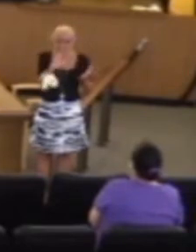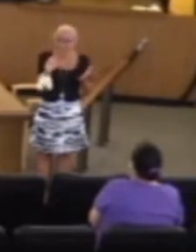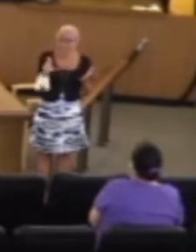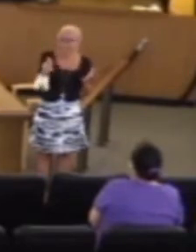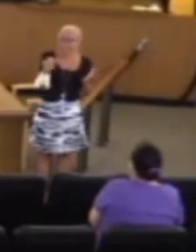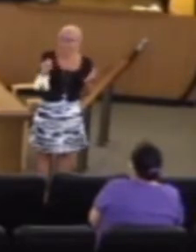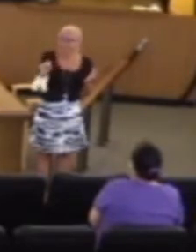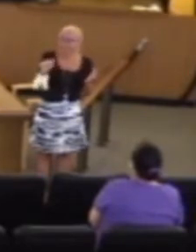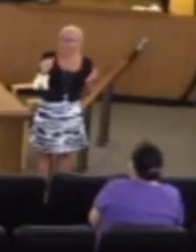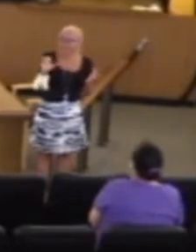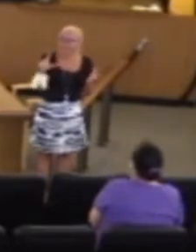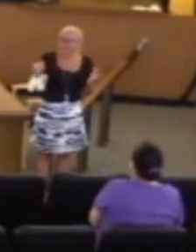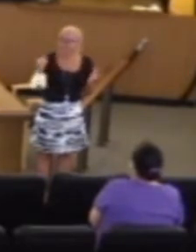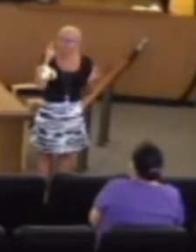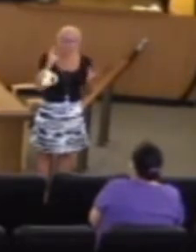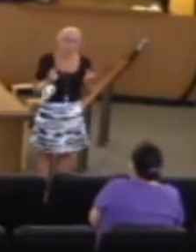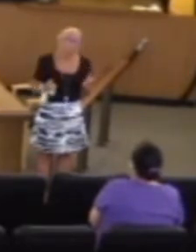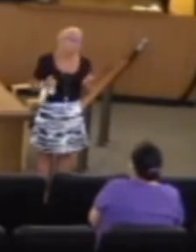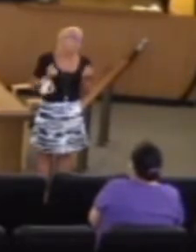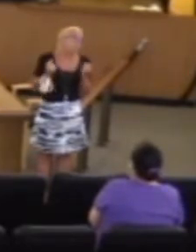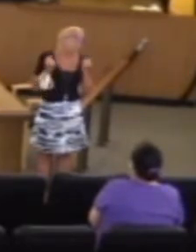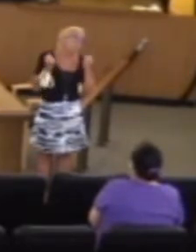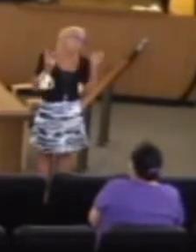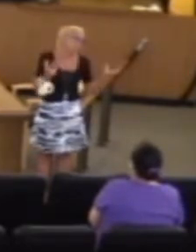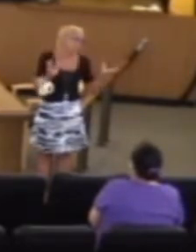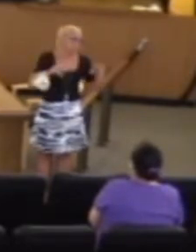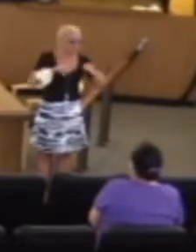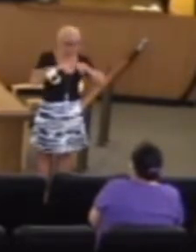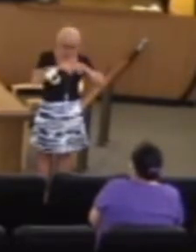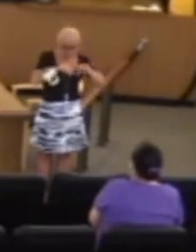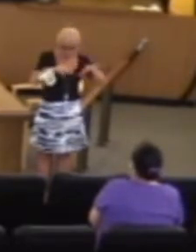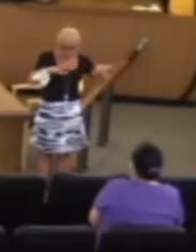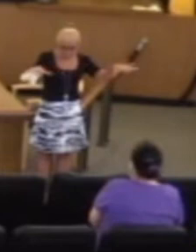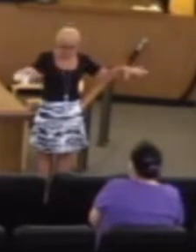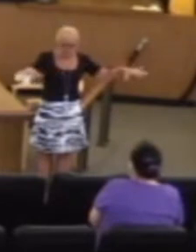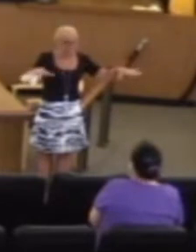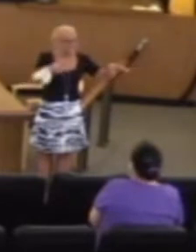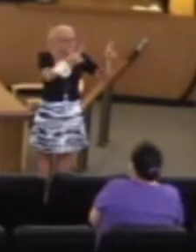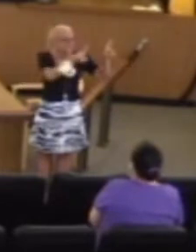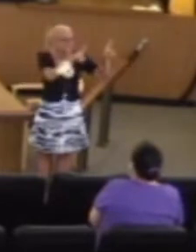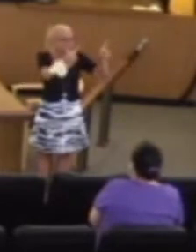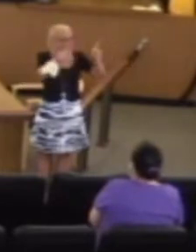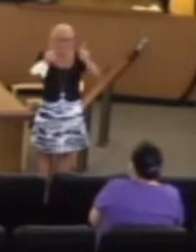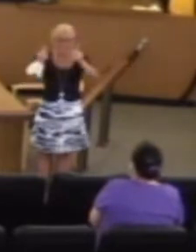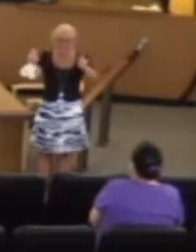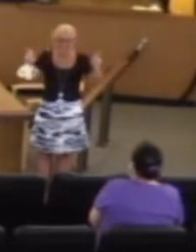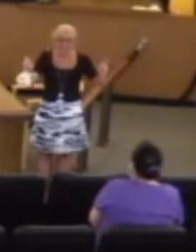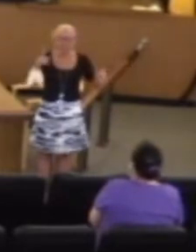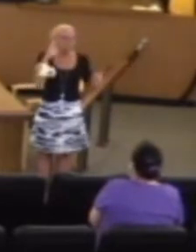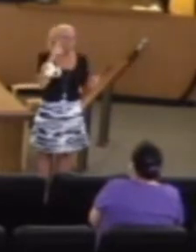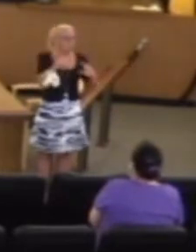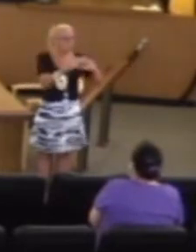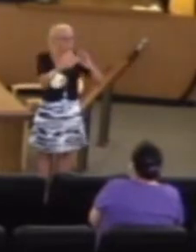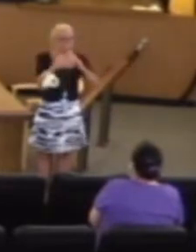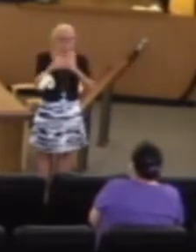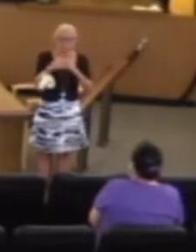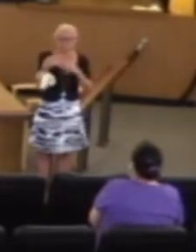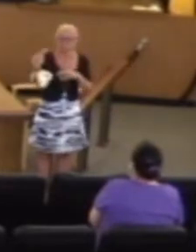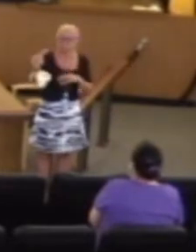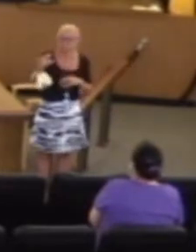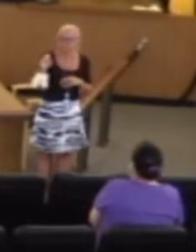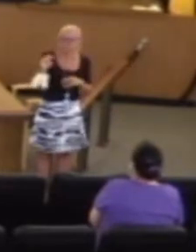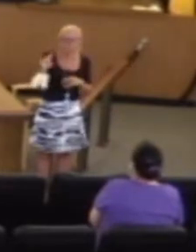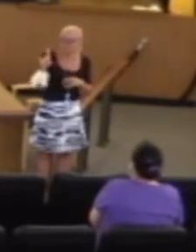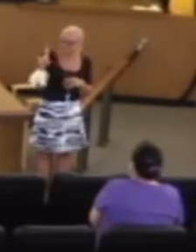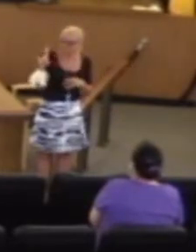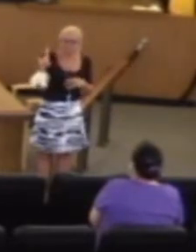establish multiple COVID-19 antibody testing sites throughout the town of Hempstead. The next related resolution